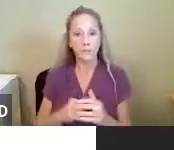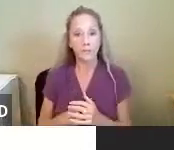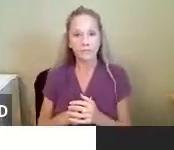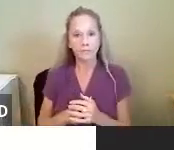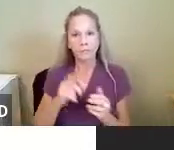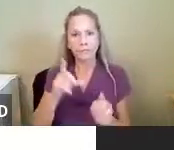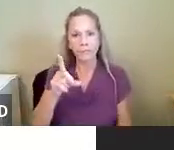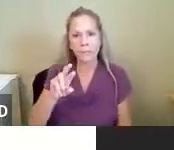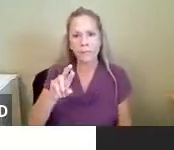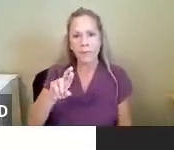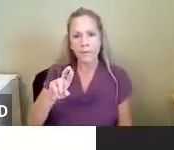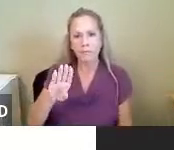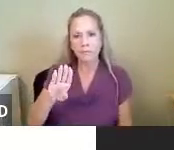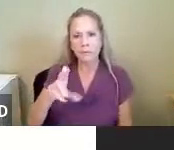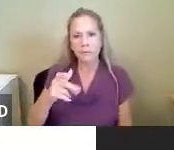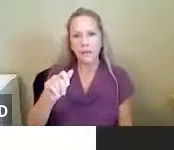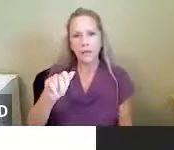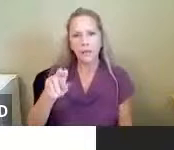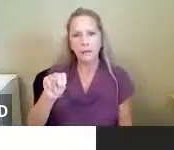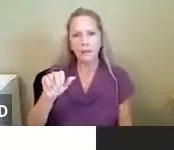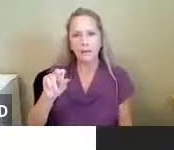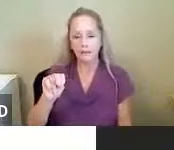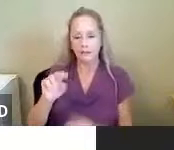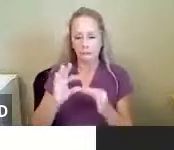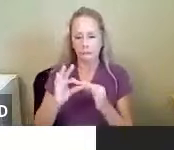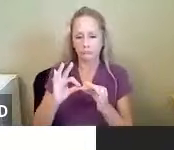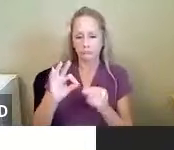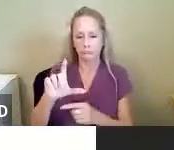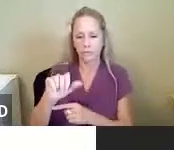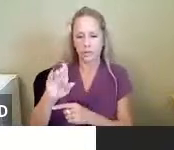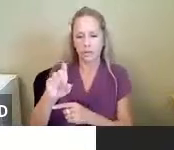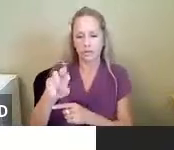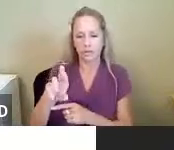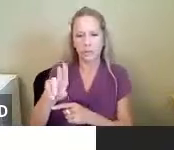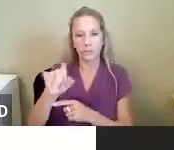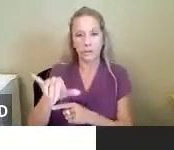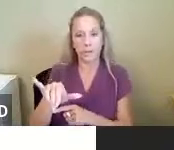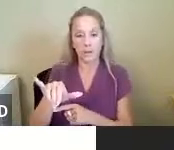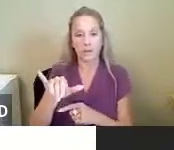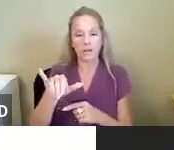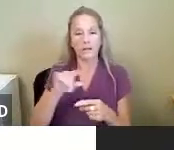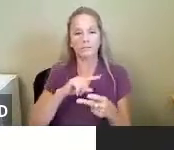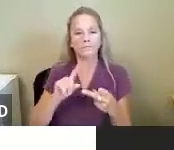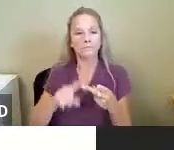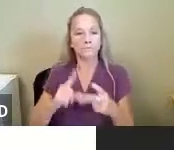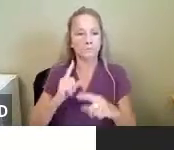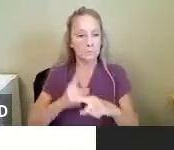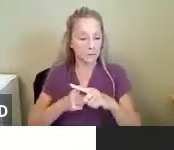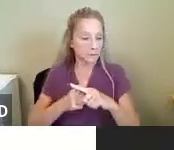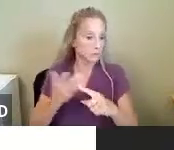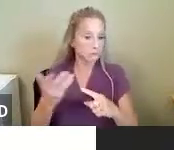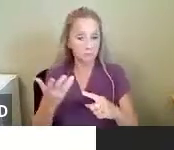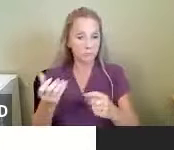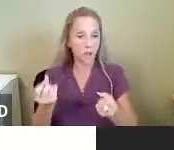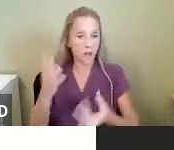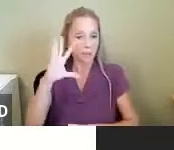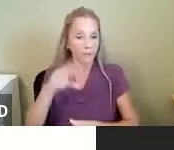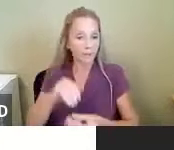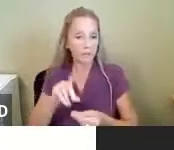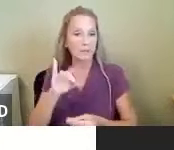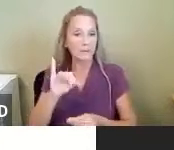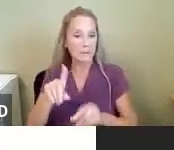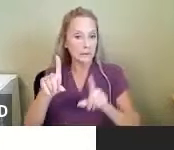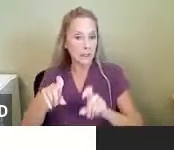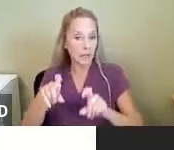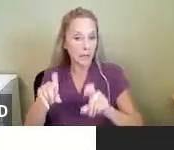Dr. Buchanan mentioned Labor Day and the possible issue with testing. We also noticed definitely a reporting issue